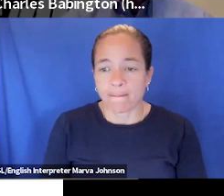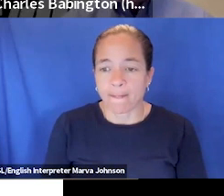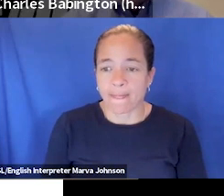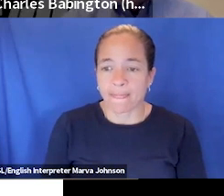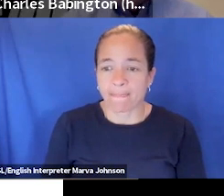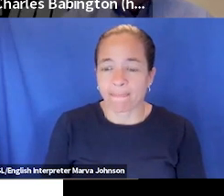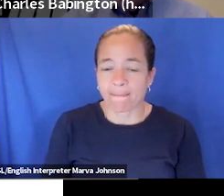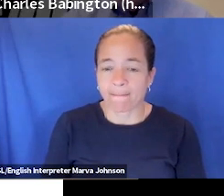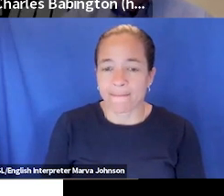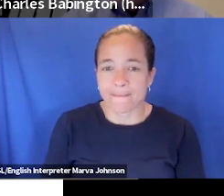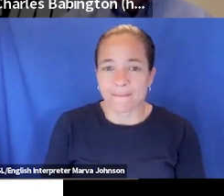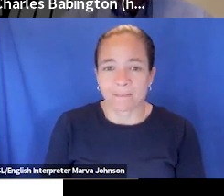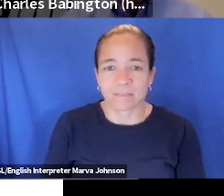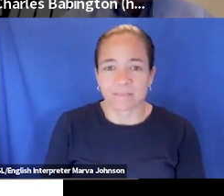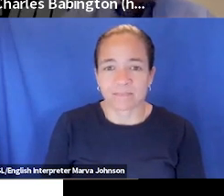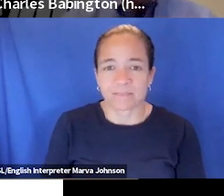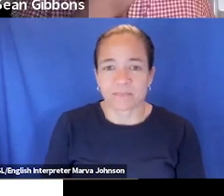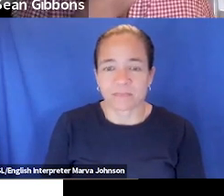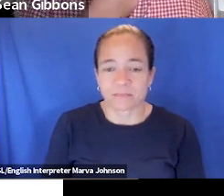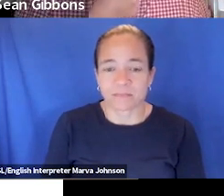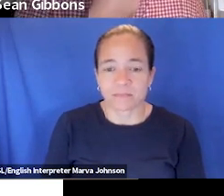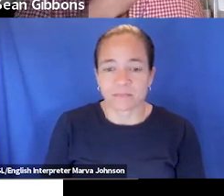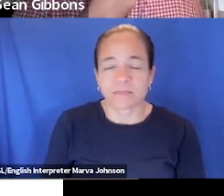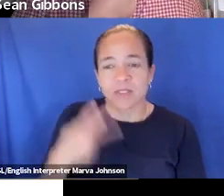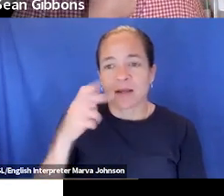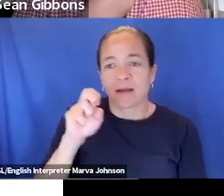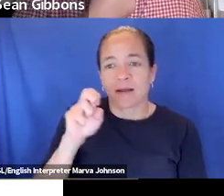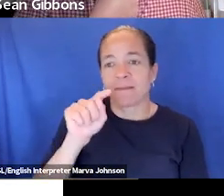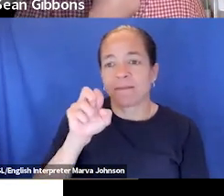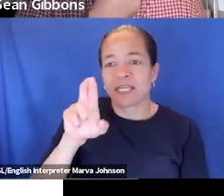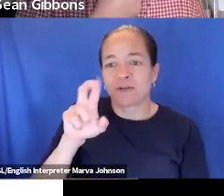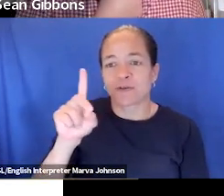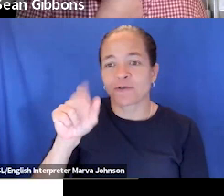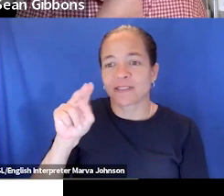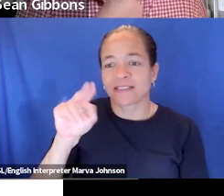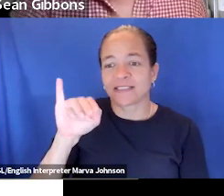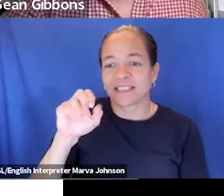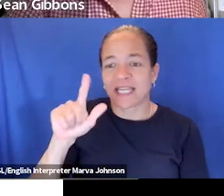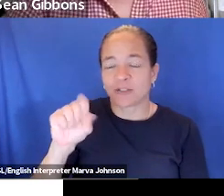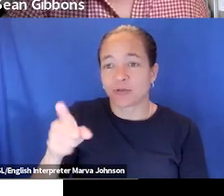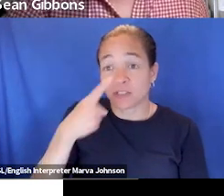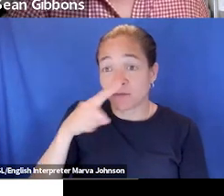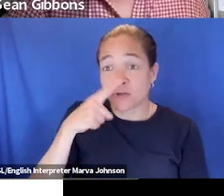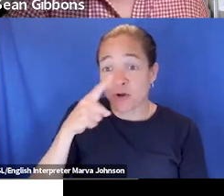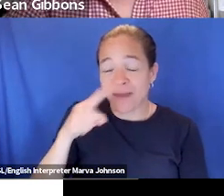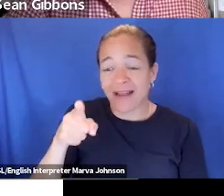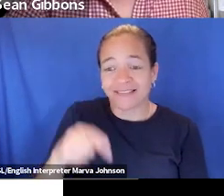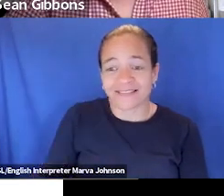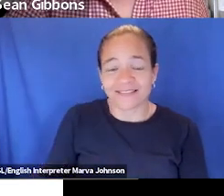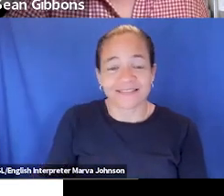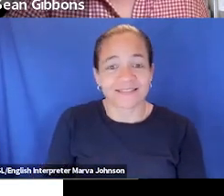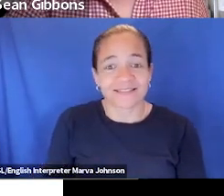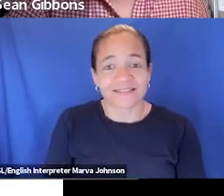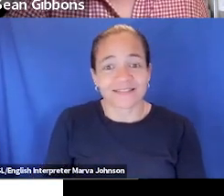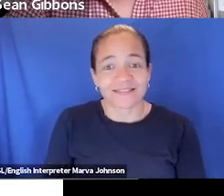I think we can. Let me tell you, Peter Daniels. Why don't you, if you don't mind too terribly, if you don't mind firing up your camera